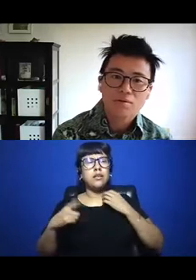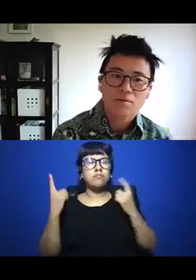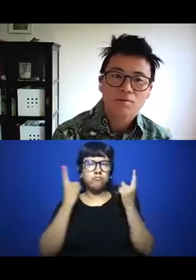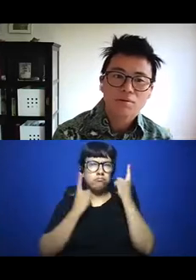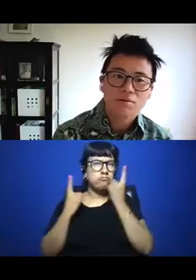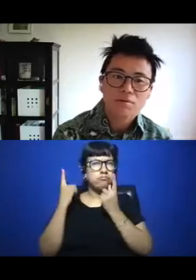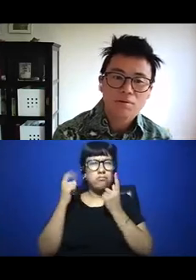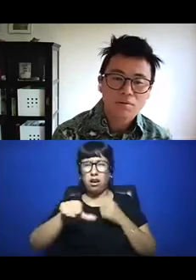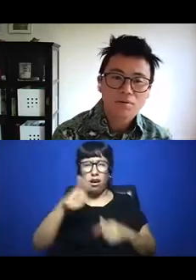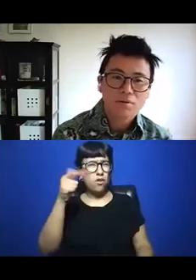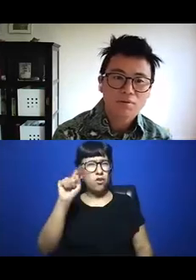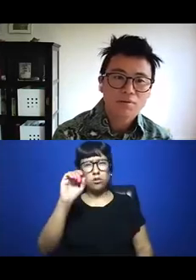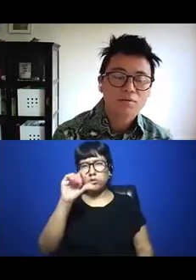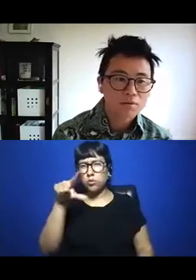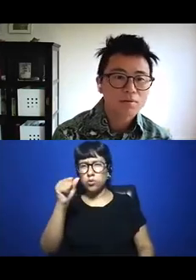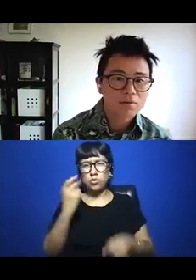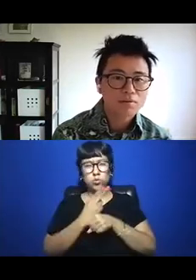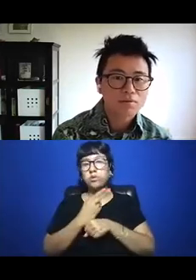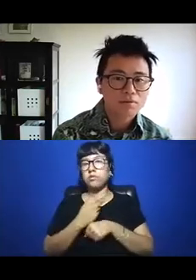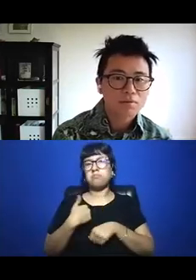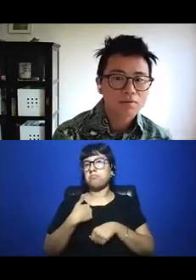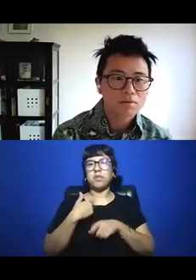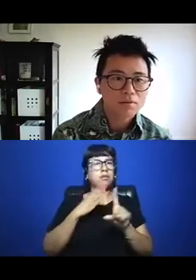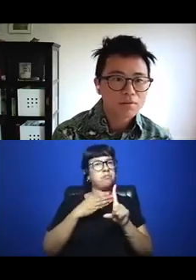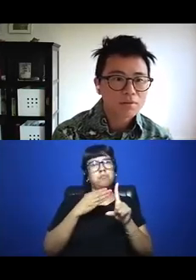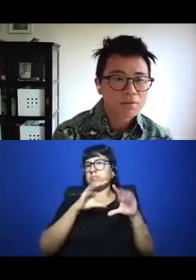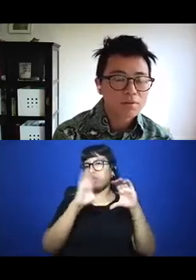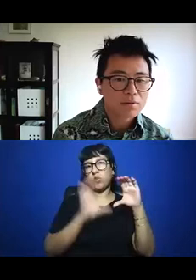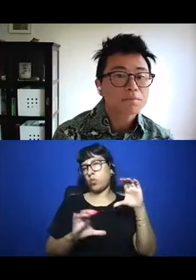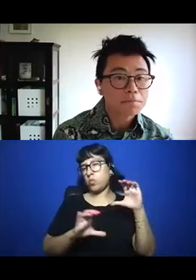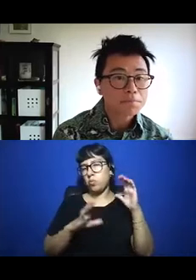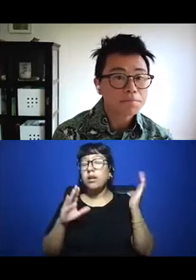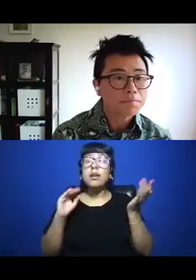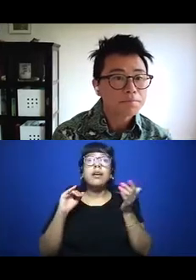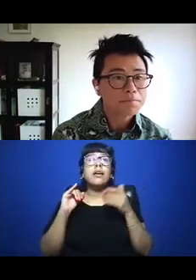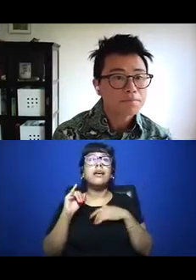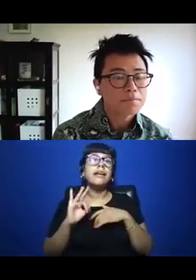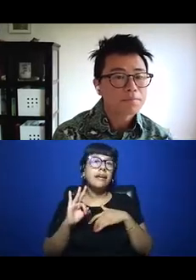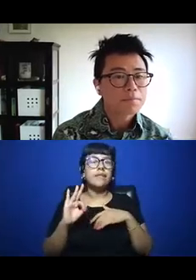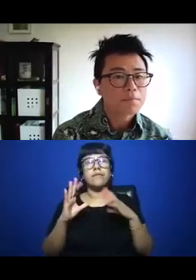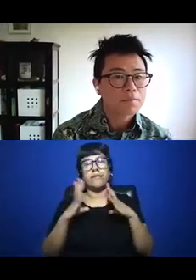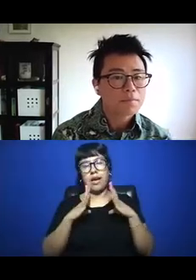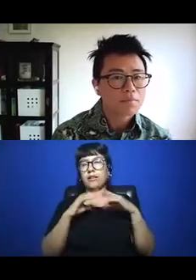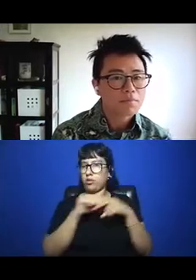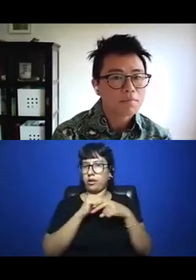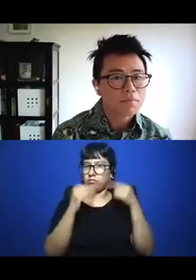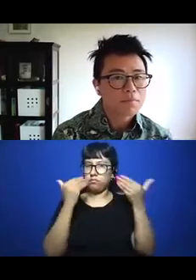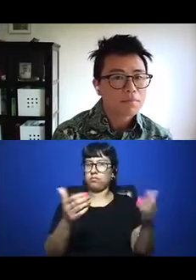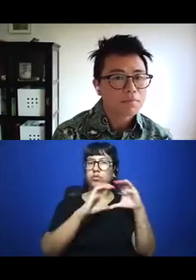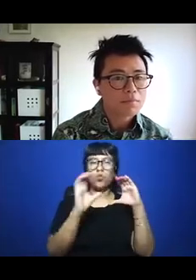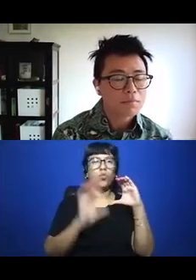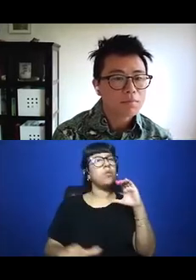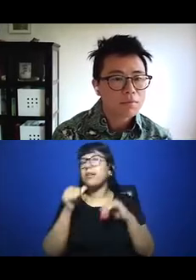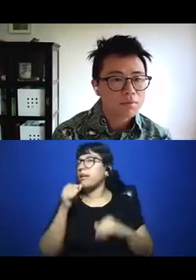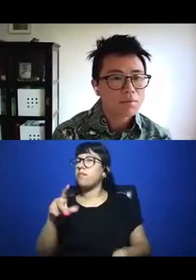other tools, because I don't use Zoom, well, if there's trainings I do, but not for